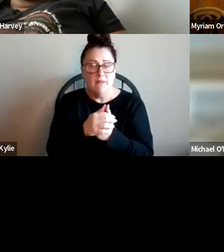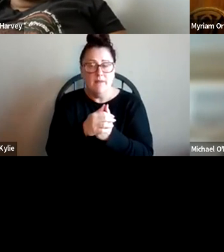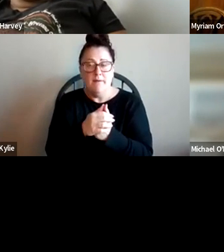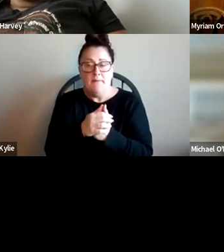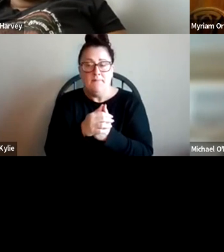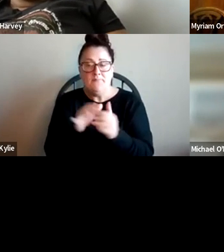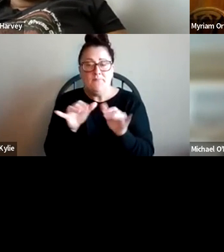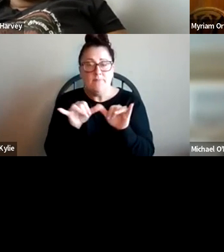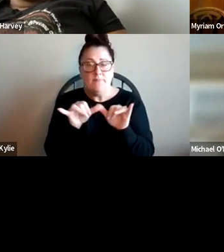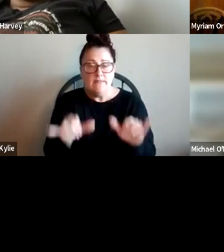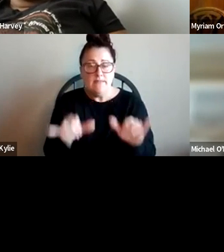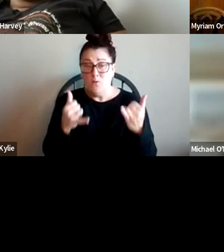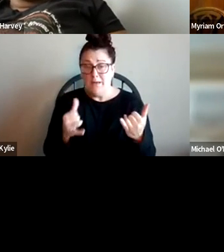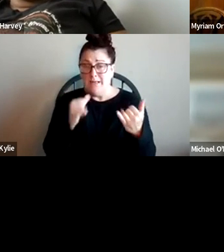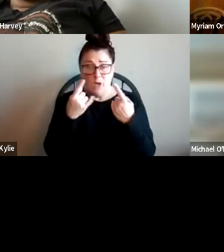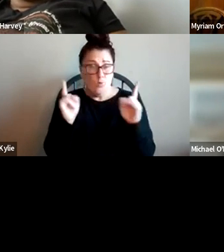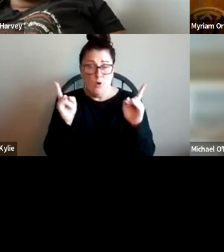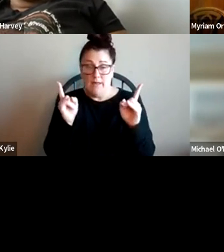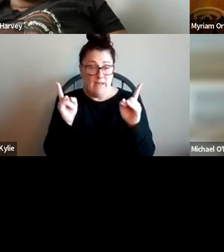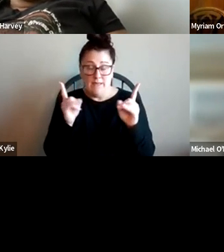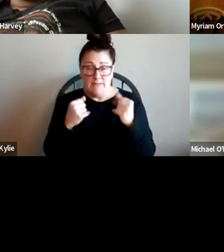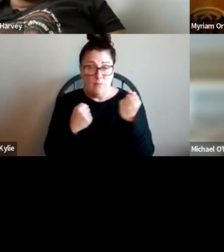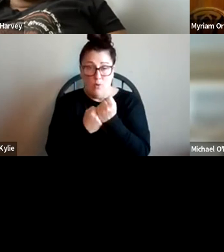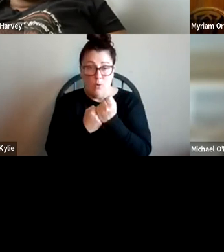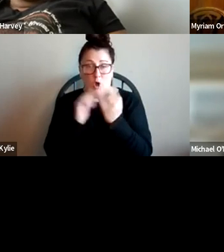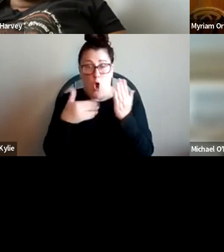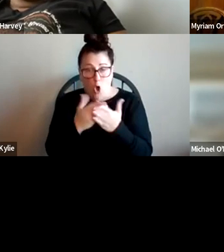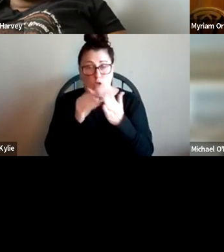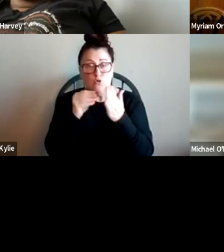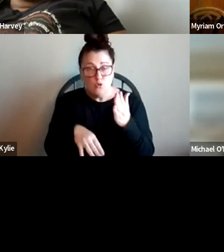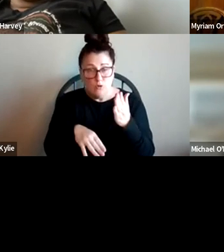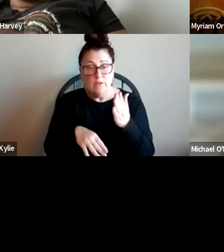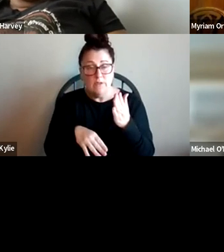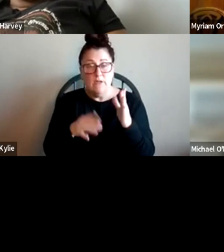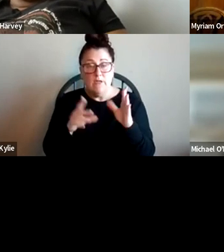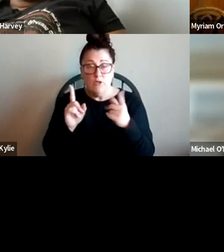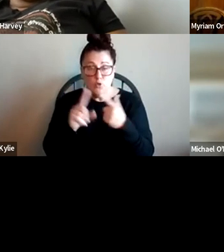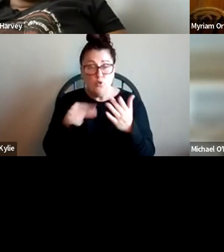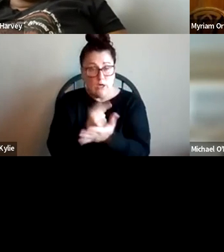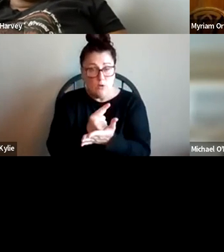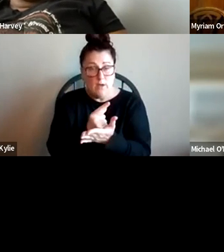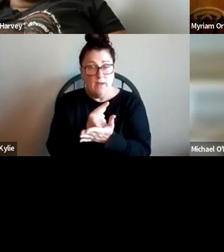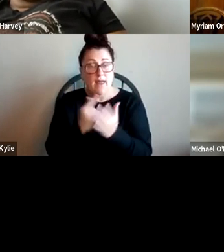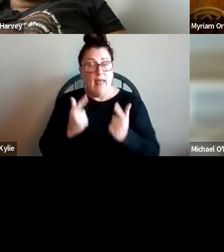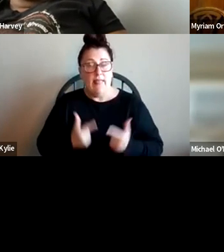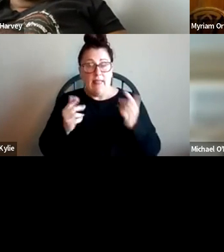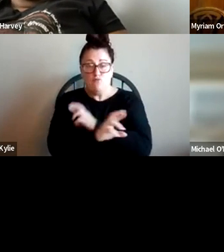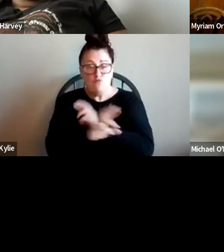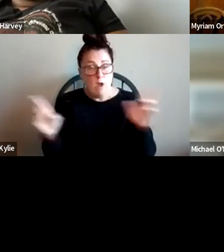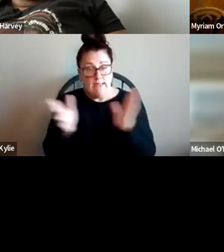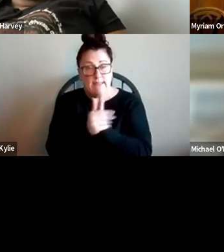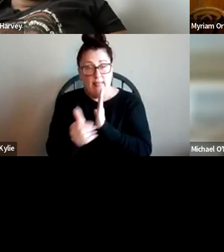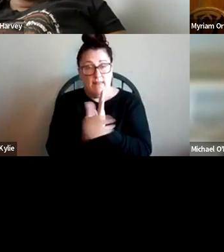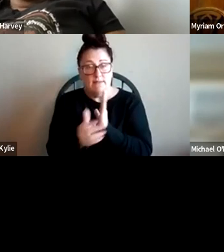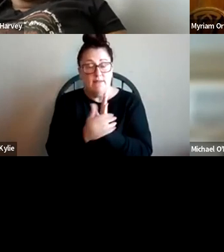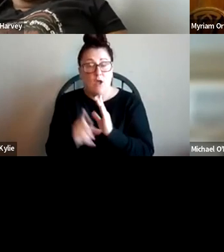Our system is not currently working to support all students towards graduation and life readiness. And this, we need